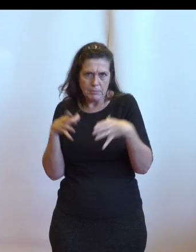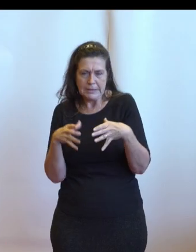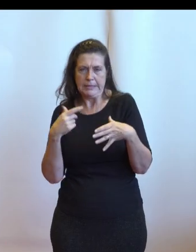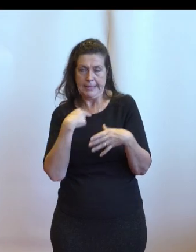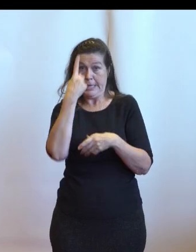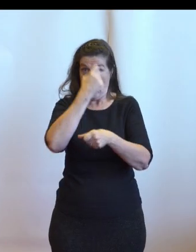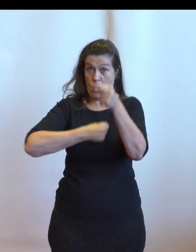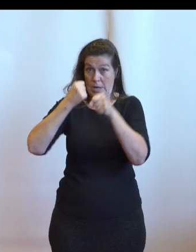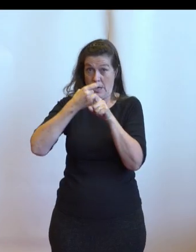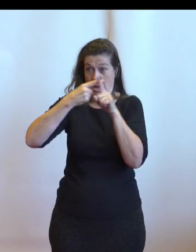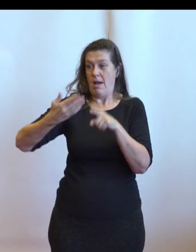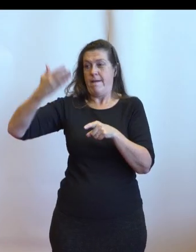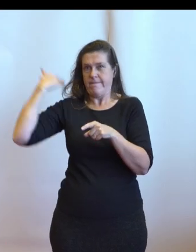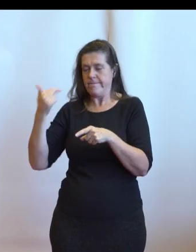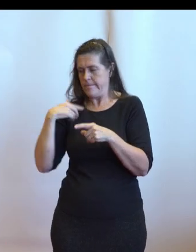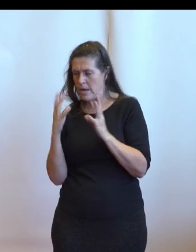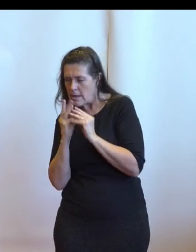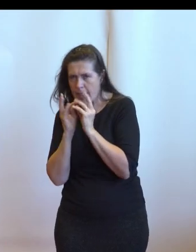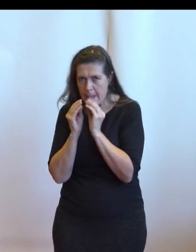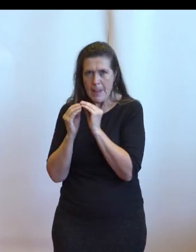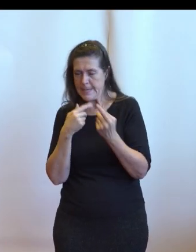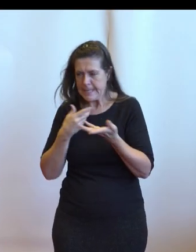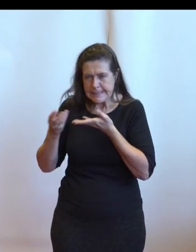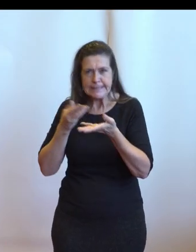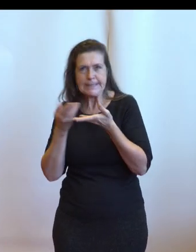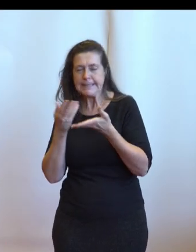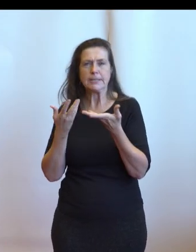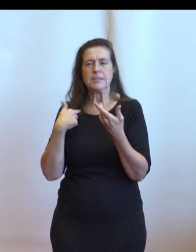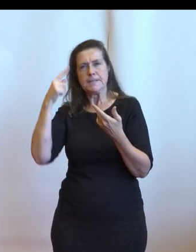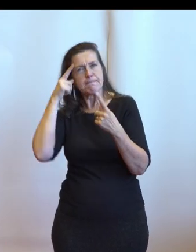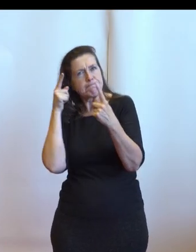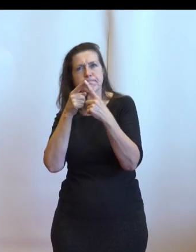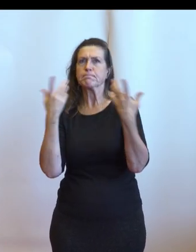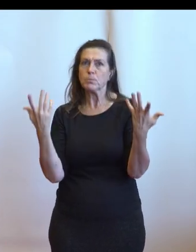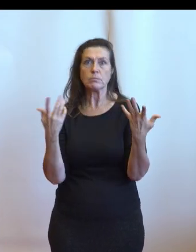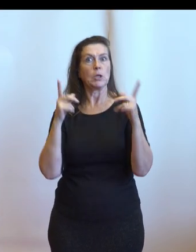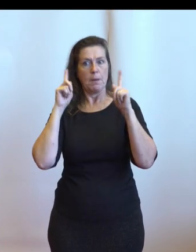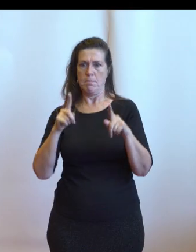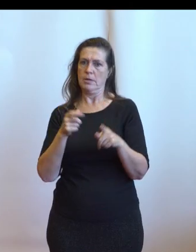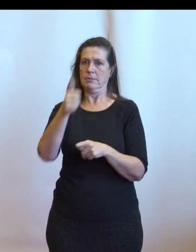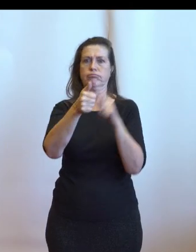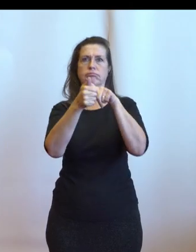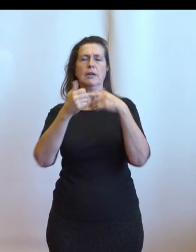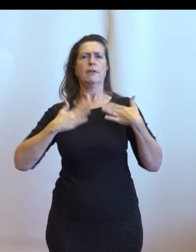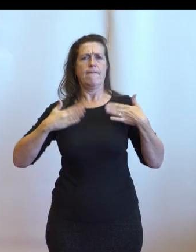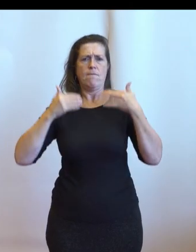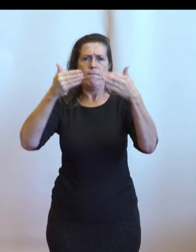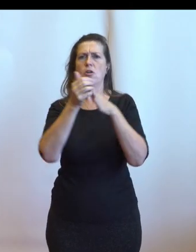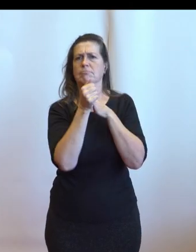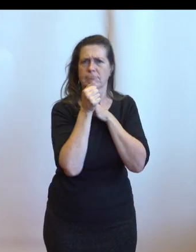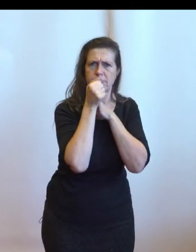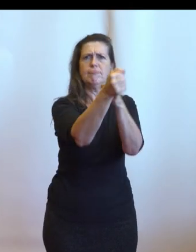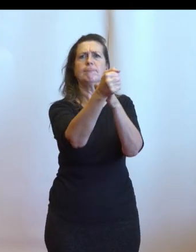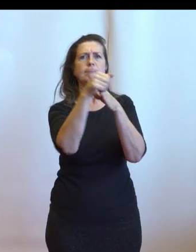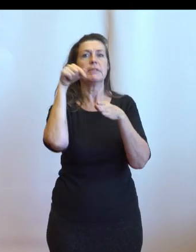years ago to come back to my initial point about the fact that we need to have leadership totally on board with that. So we have decided to